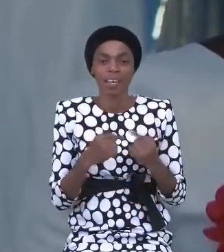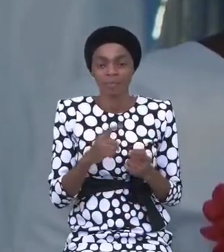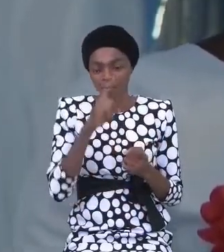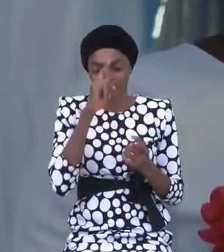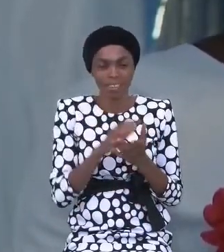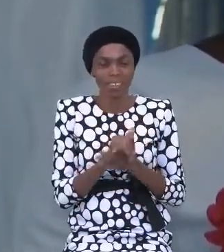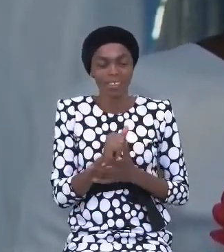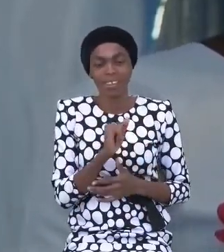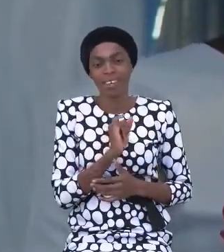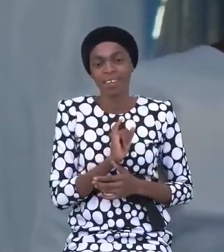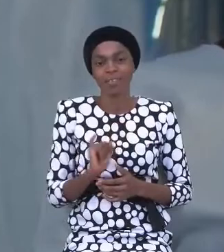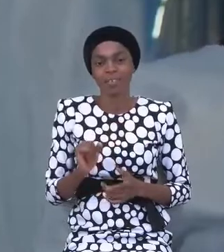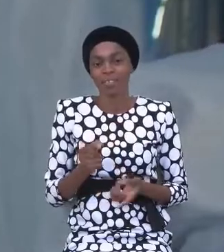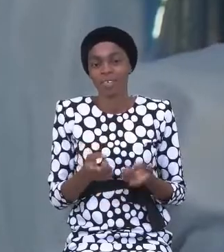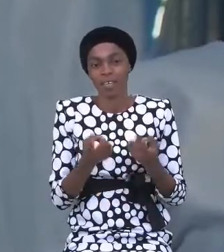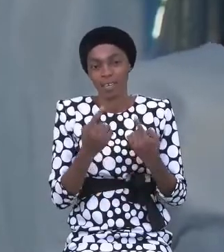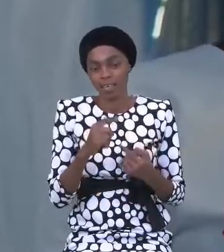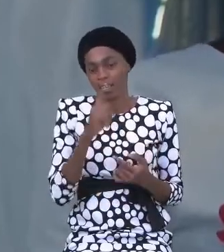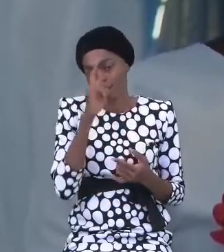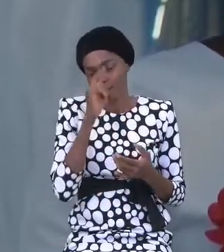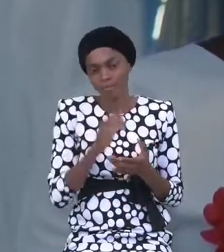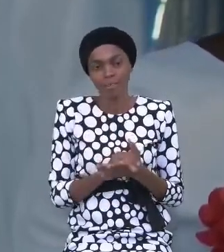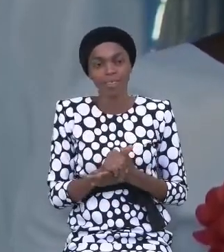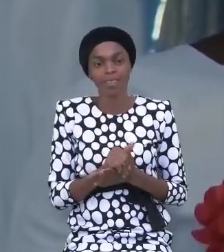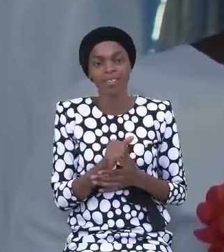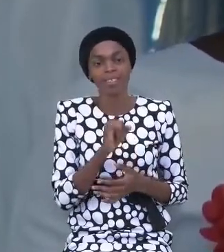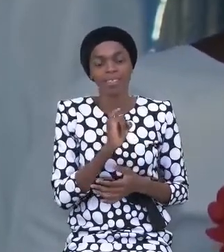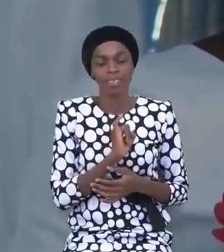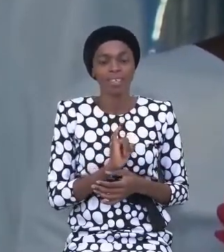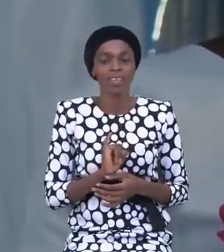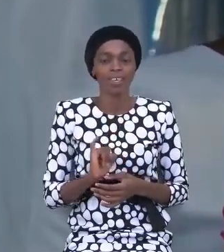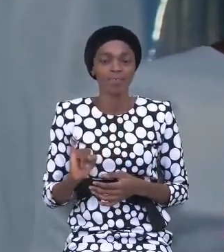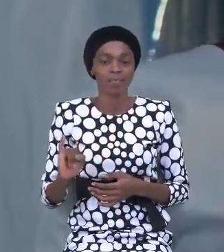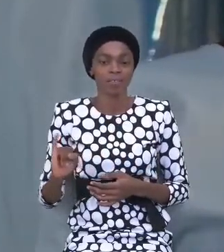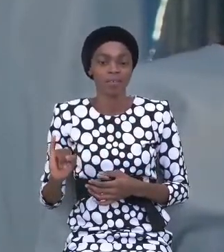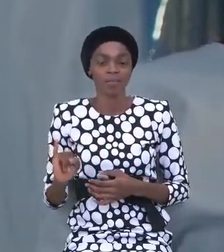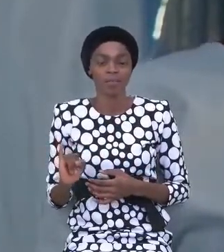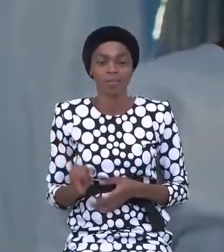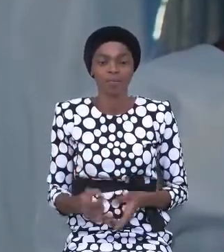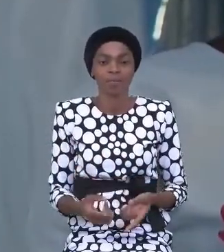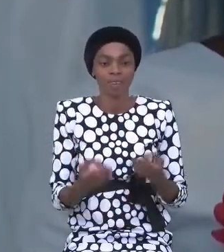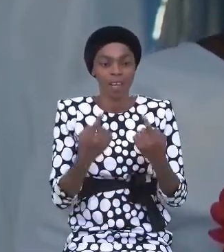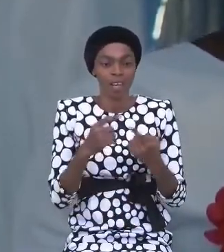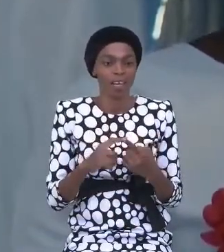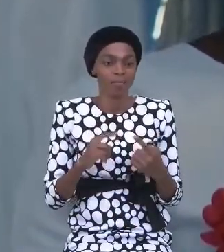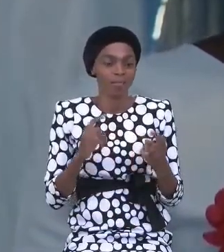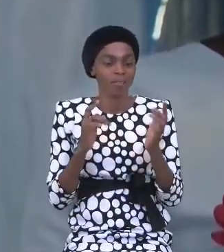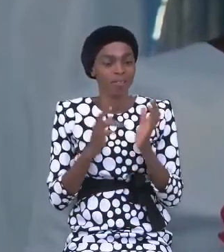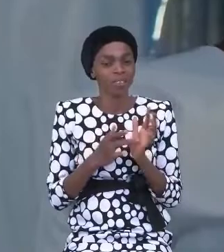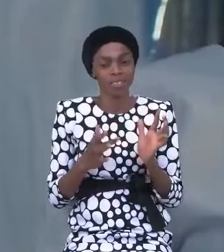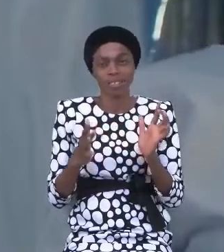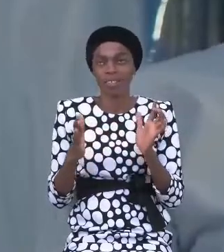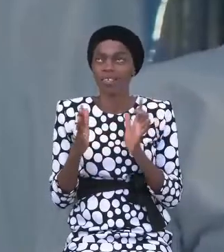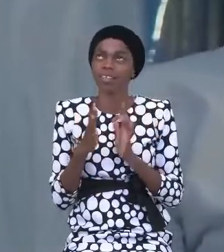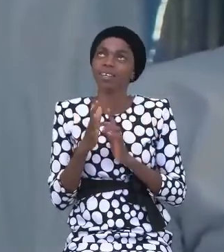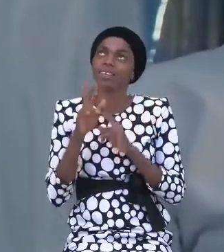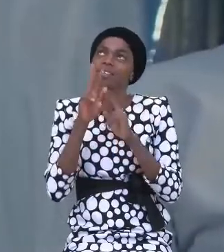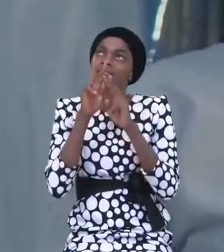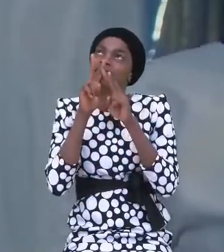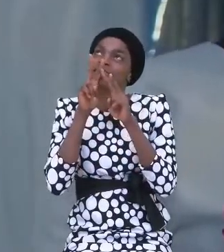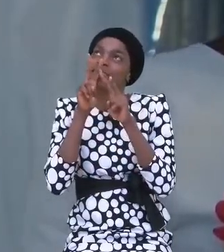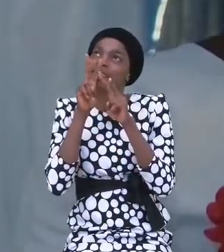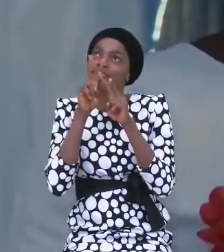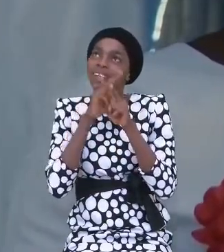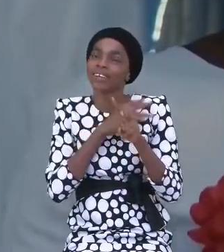Come believe in, come believe in. Come to